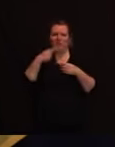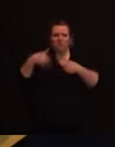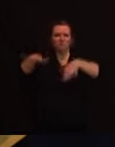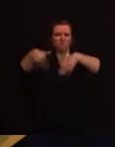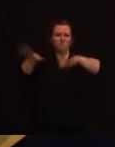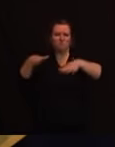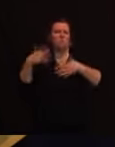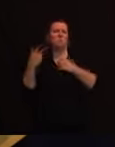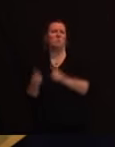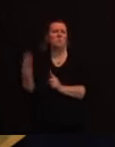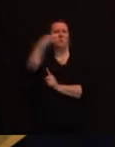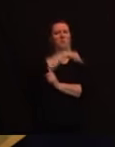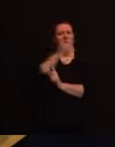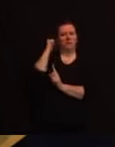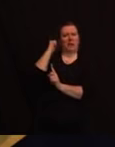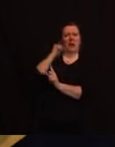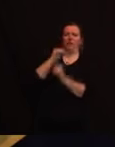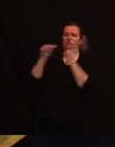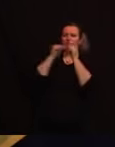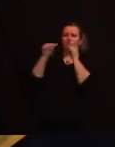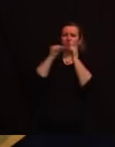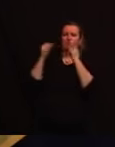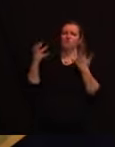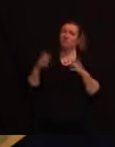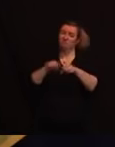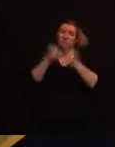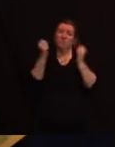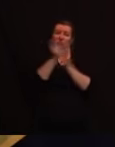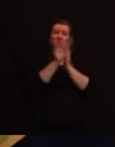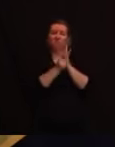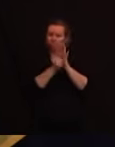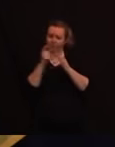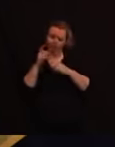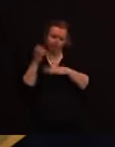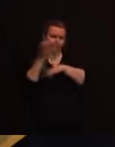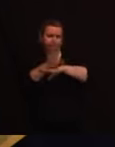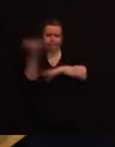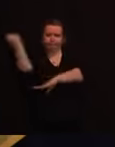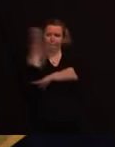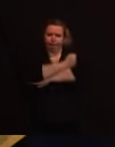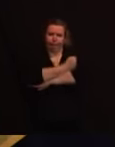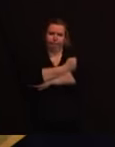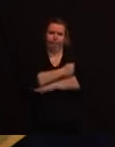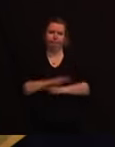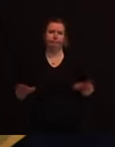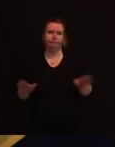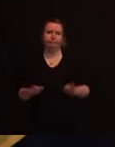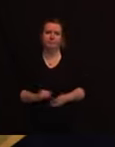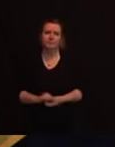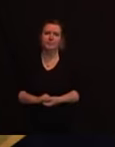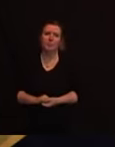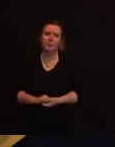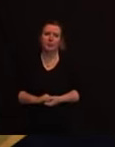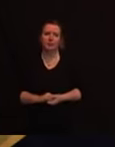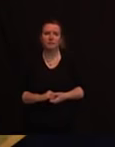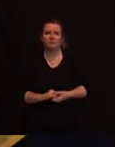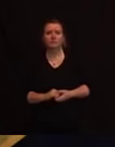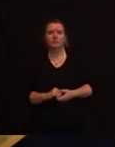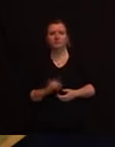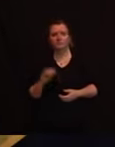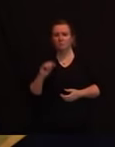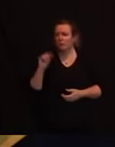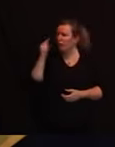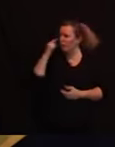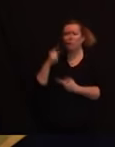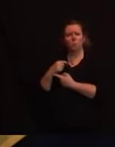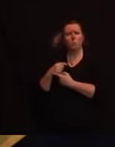Control Division did shut that business down. And to the governor's point, I think he opened up with it with regard to last night